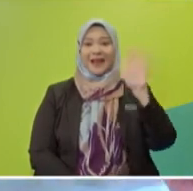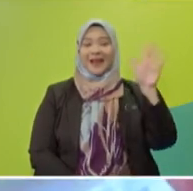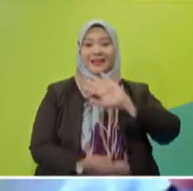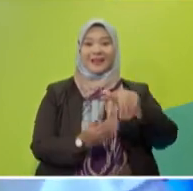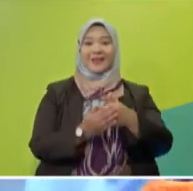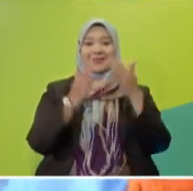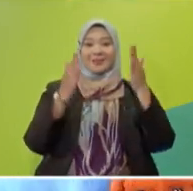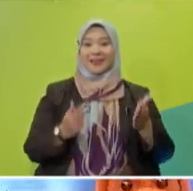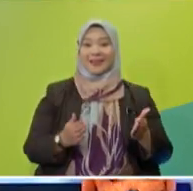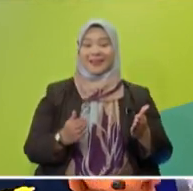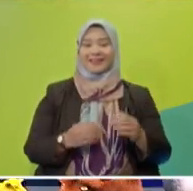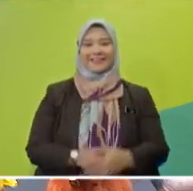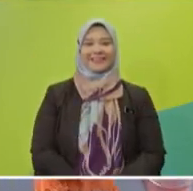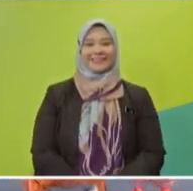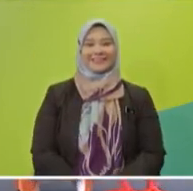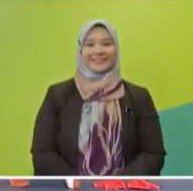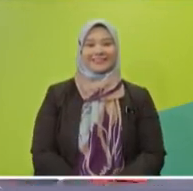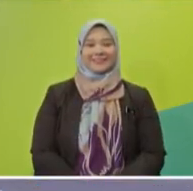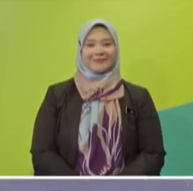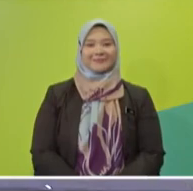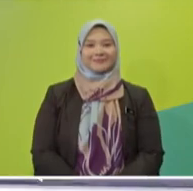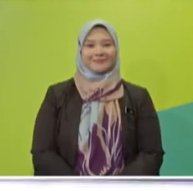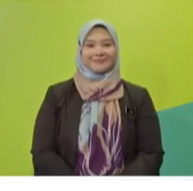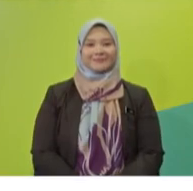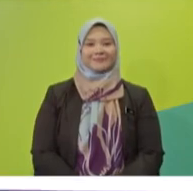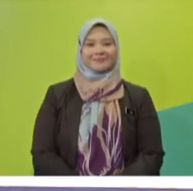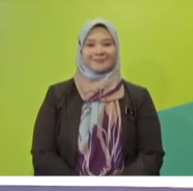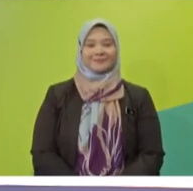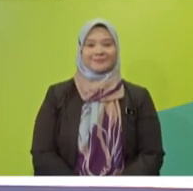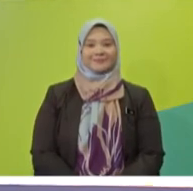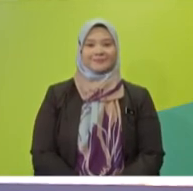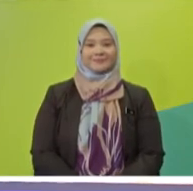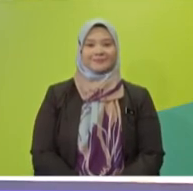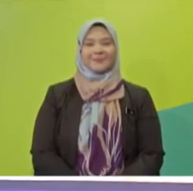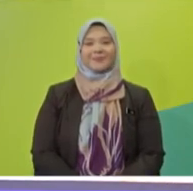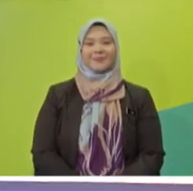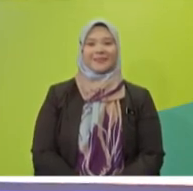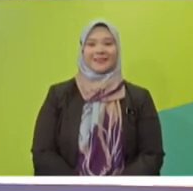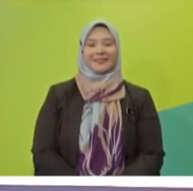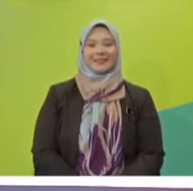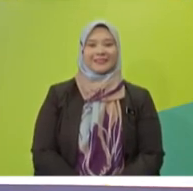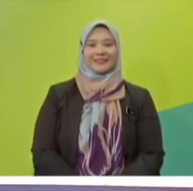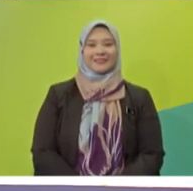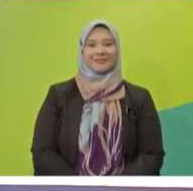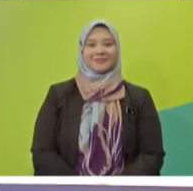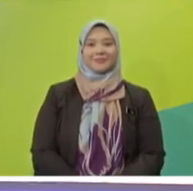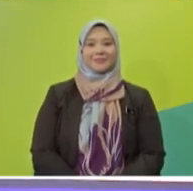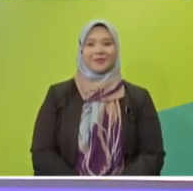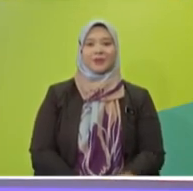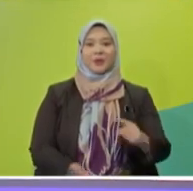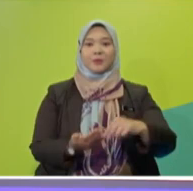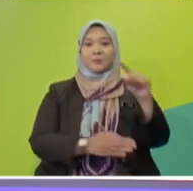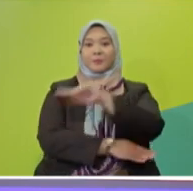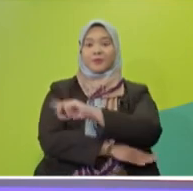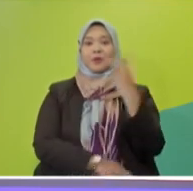to the show here on Tahap Satu DidikTV KPM. You're watching with me, the real Chris MJ, as well as Teacher Tulasi. And today we